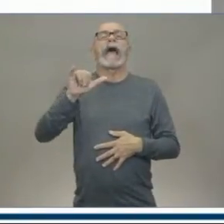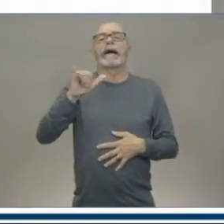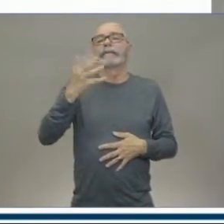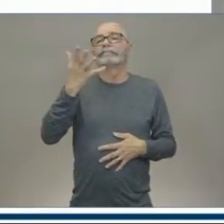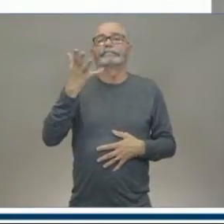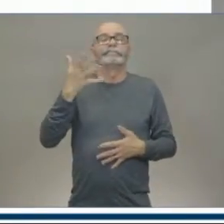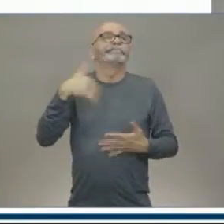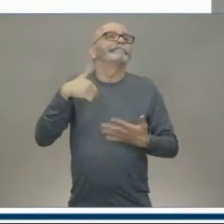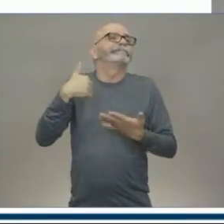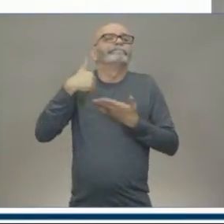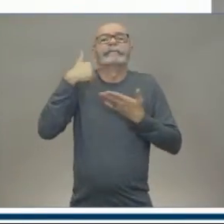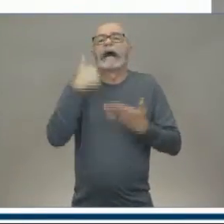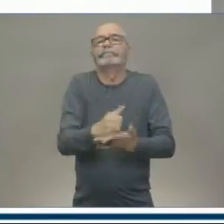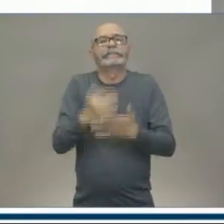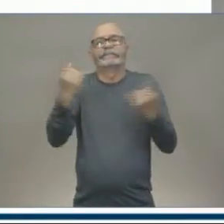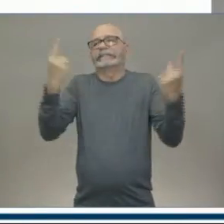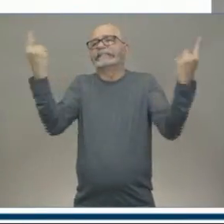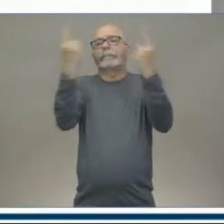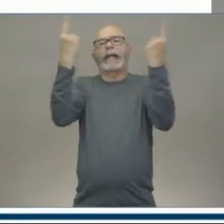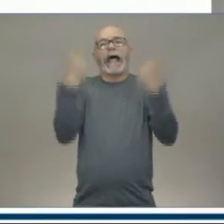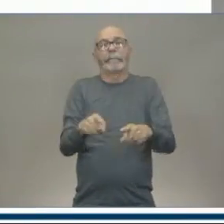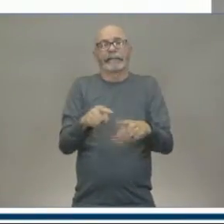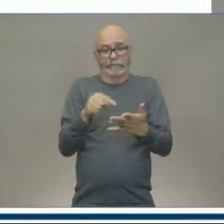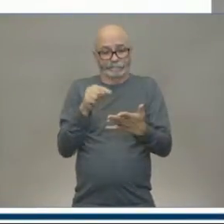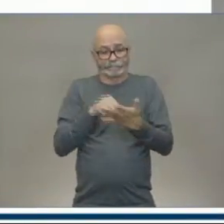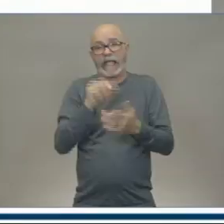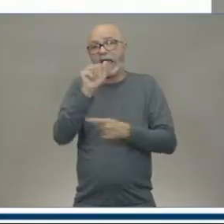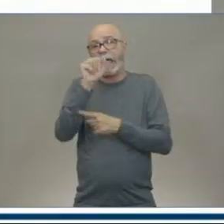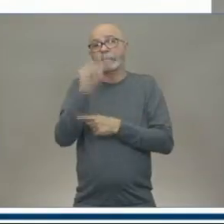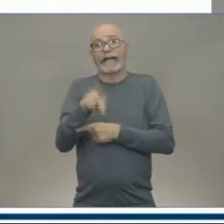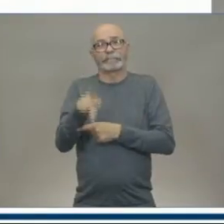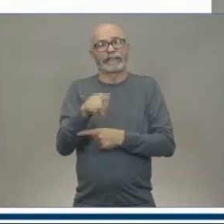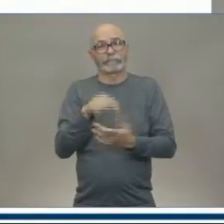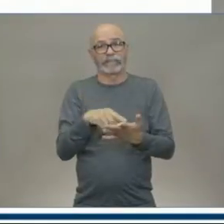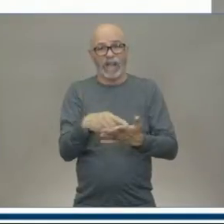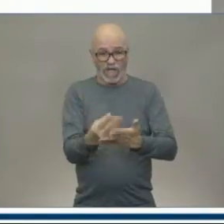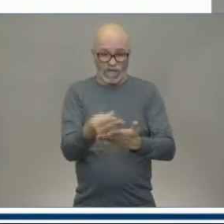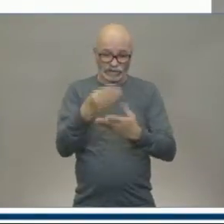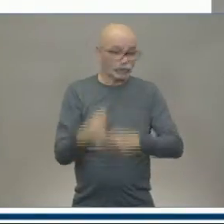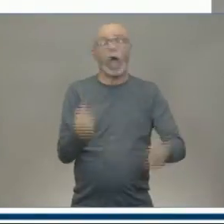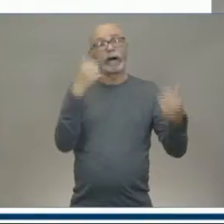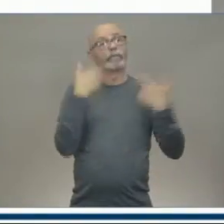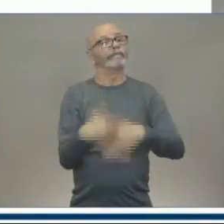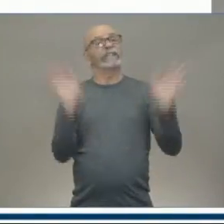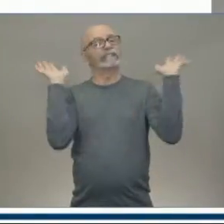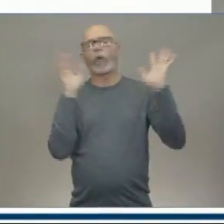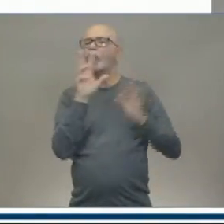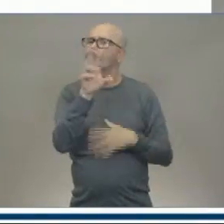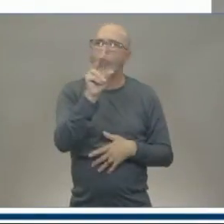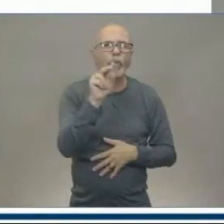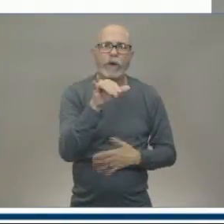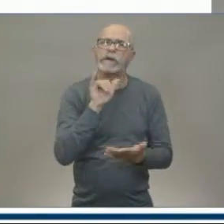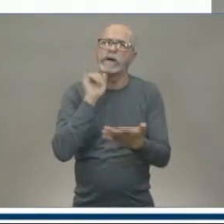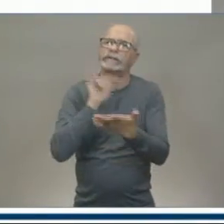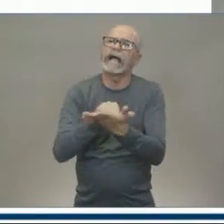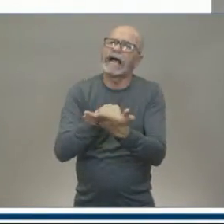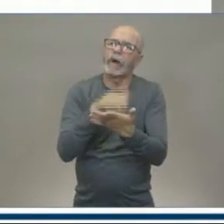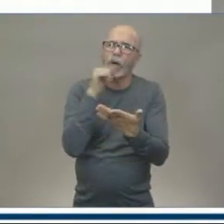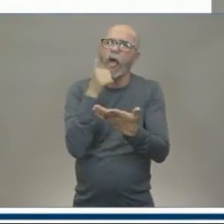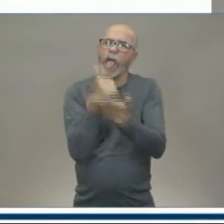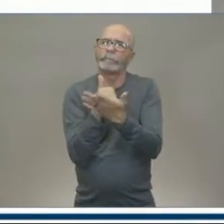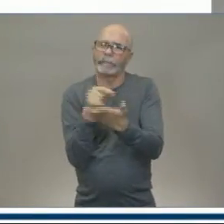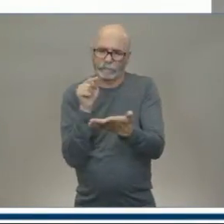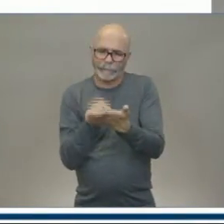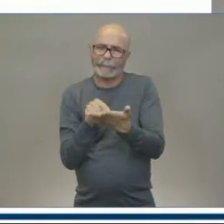that certainly just the app itself is not going to solve everything. But certainly it's helpful and adds to the